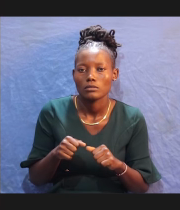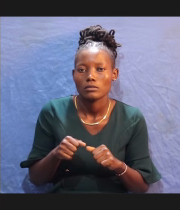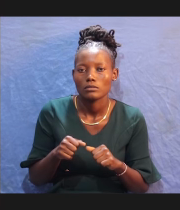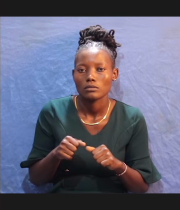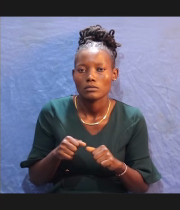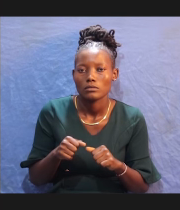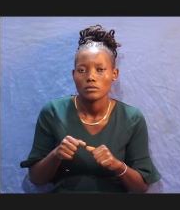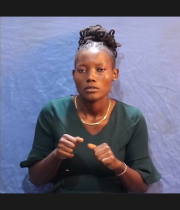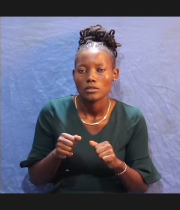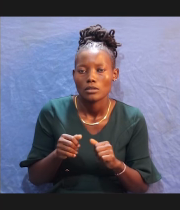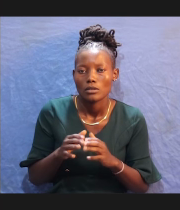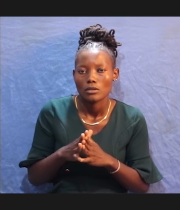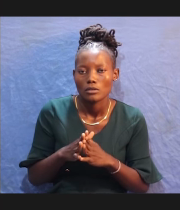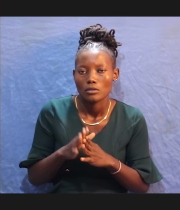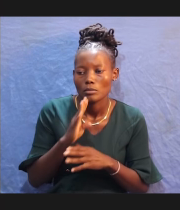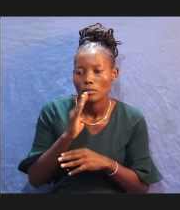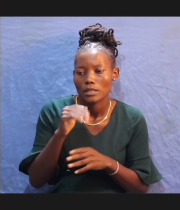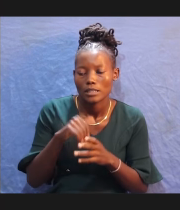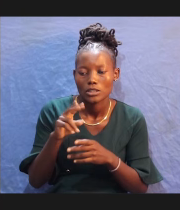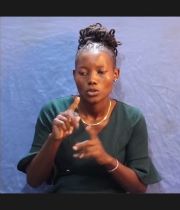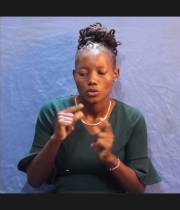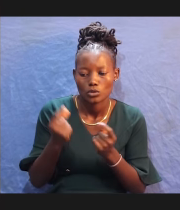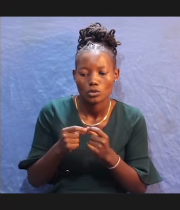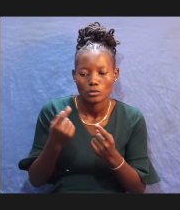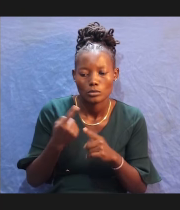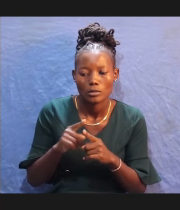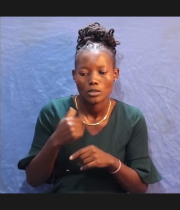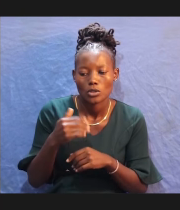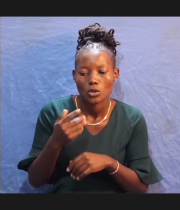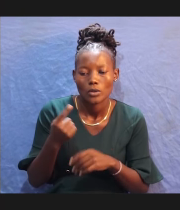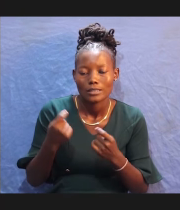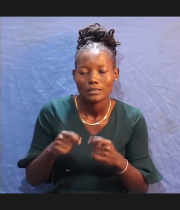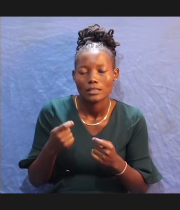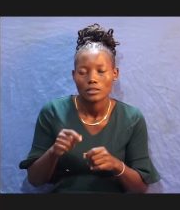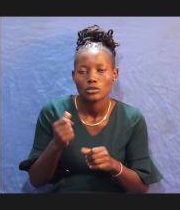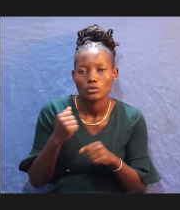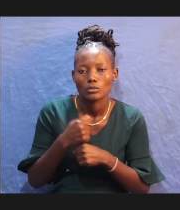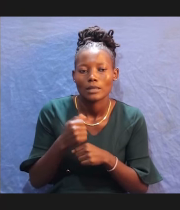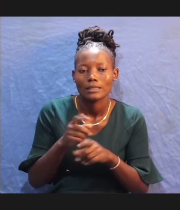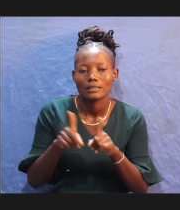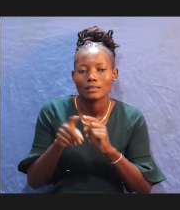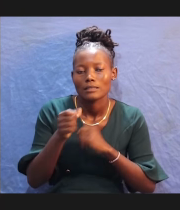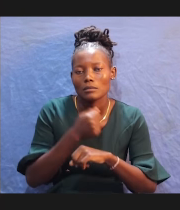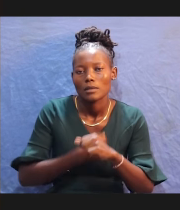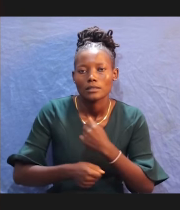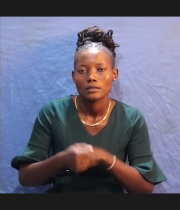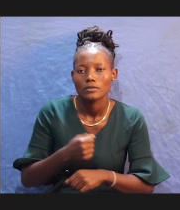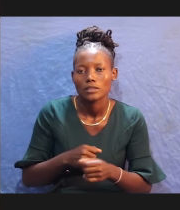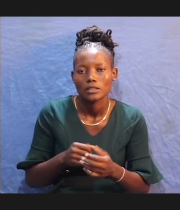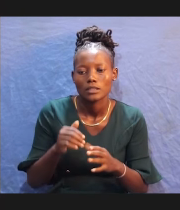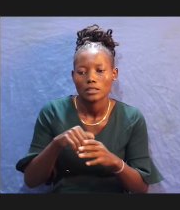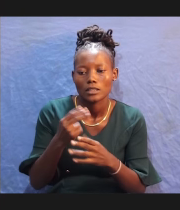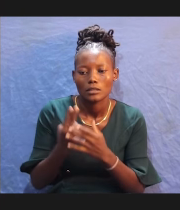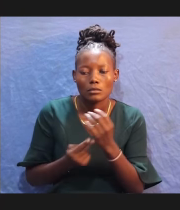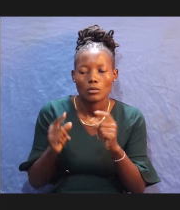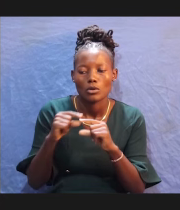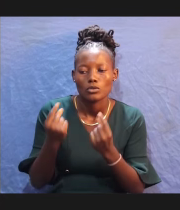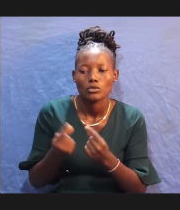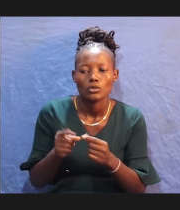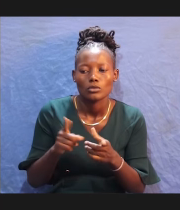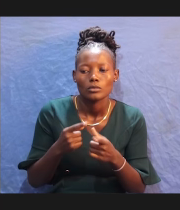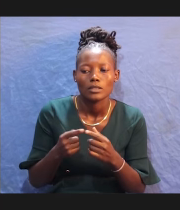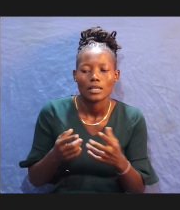divided into 2 groups, but always try to make the same exercise, even though they are divided. And then bring